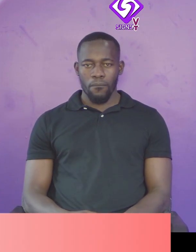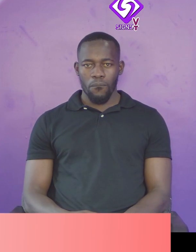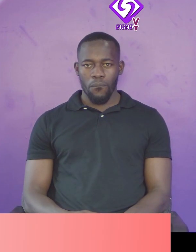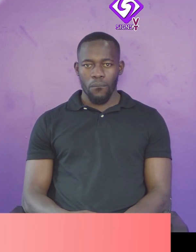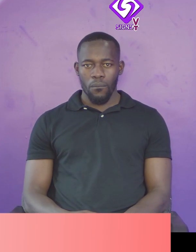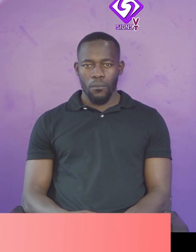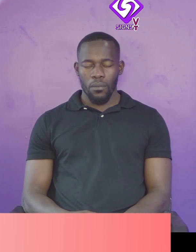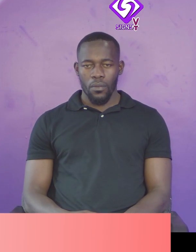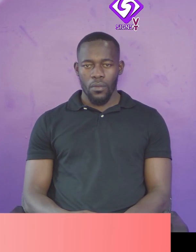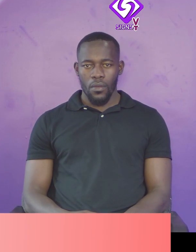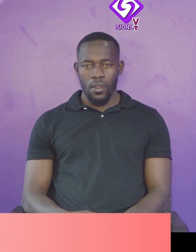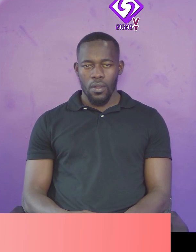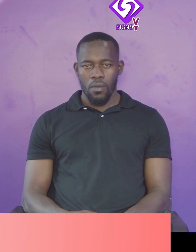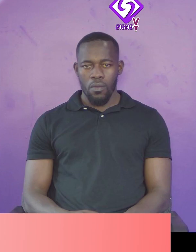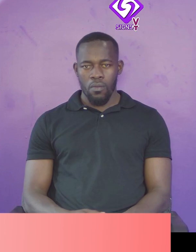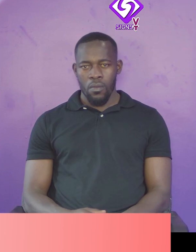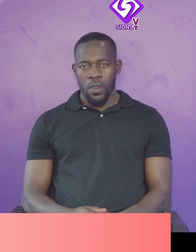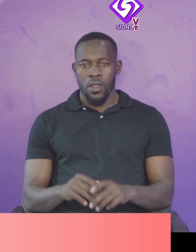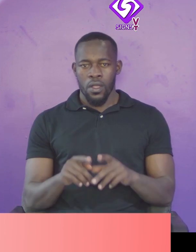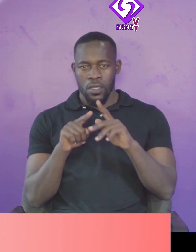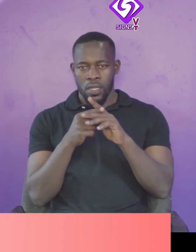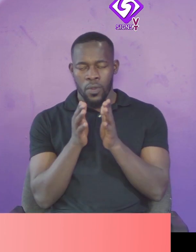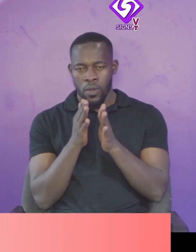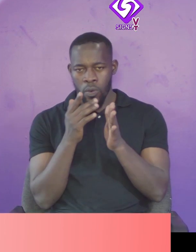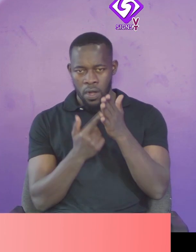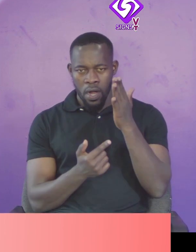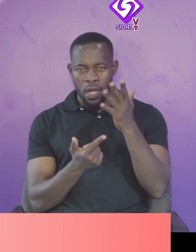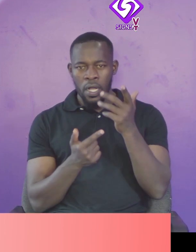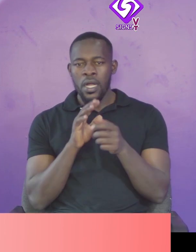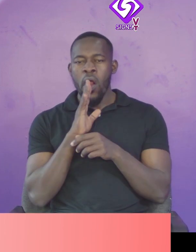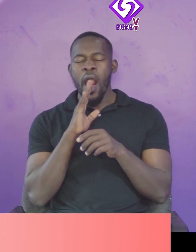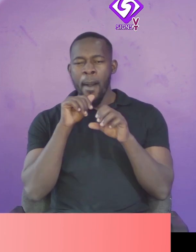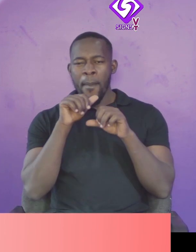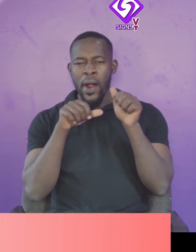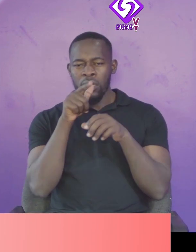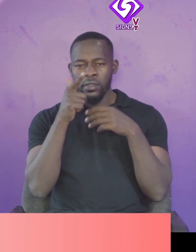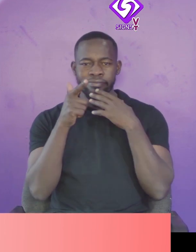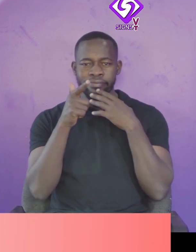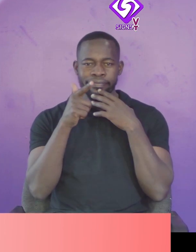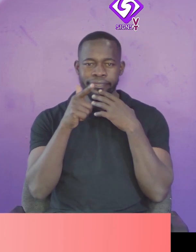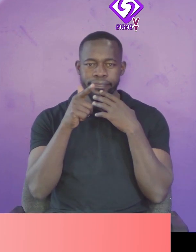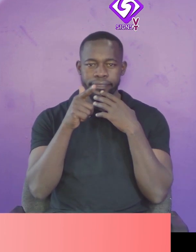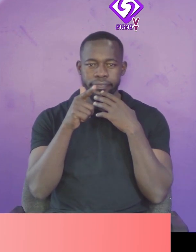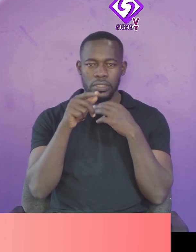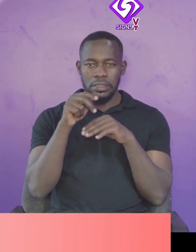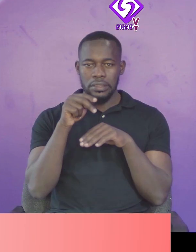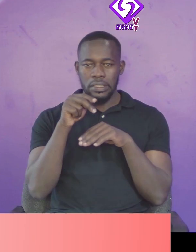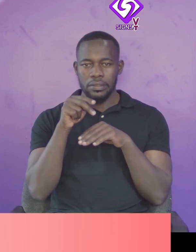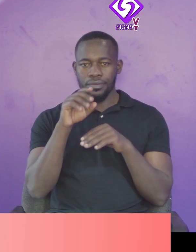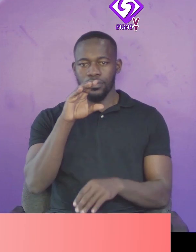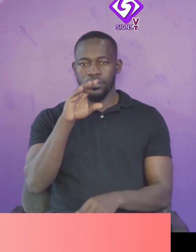want us to begin here speaking about the junior stars. In the